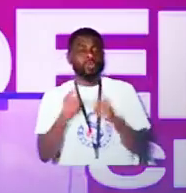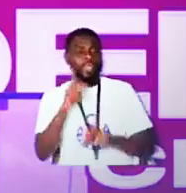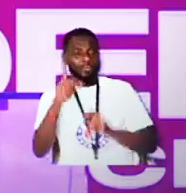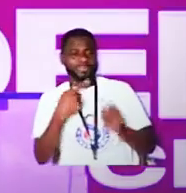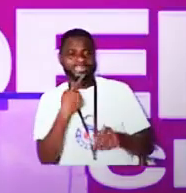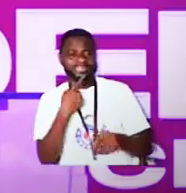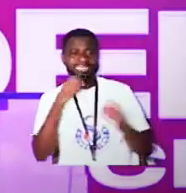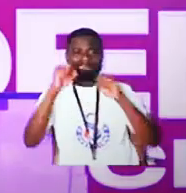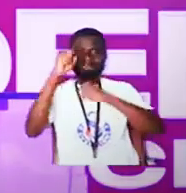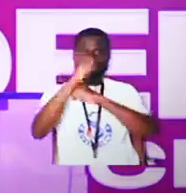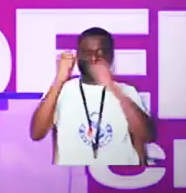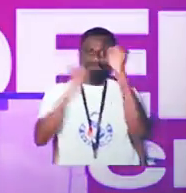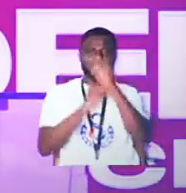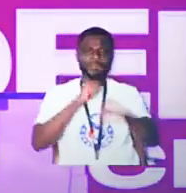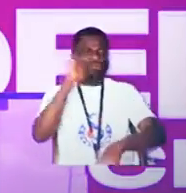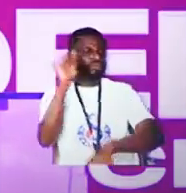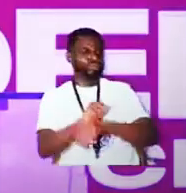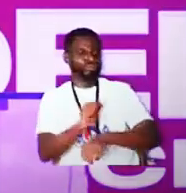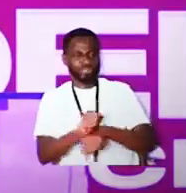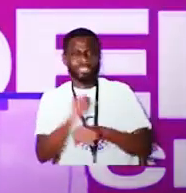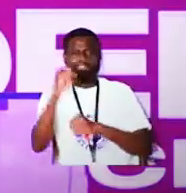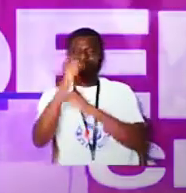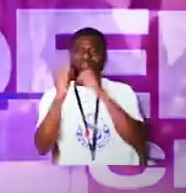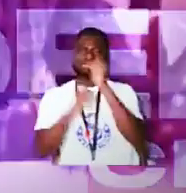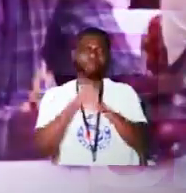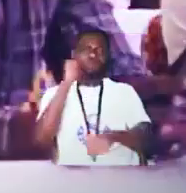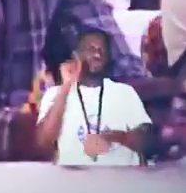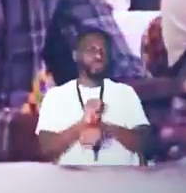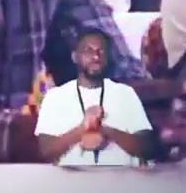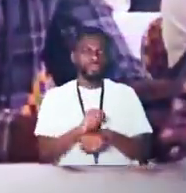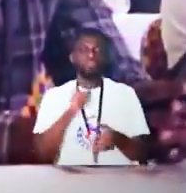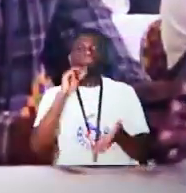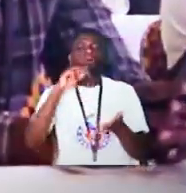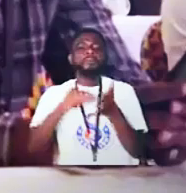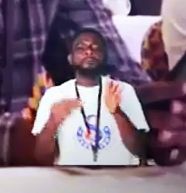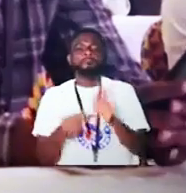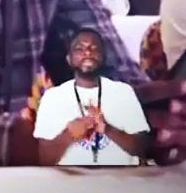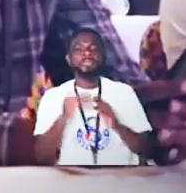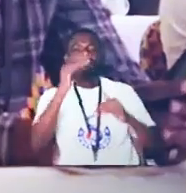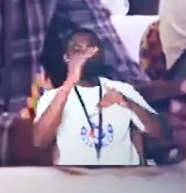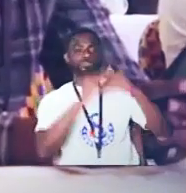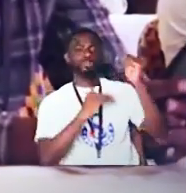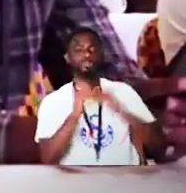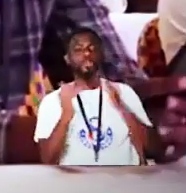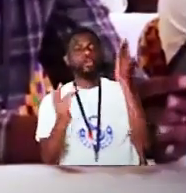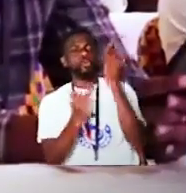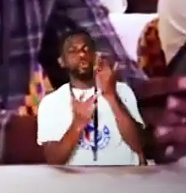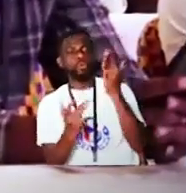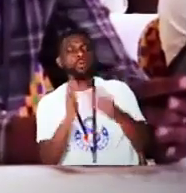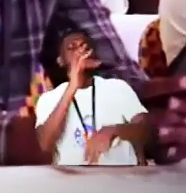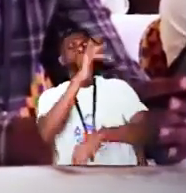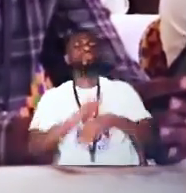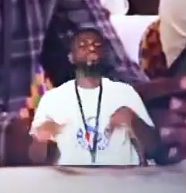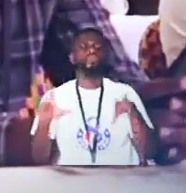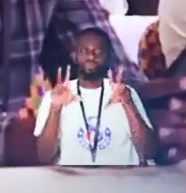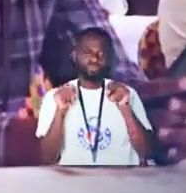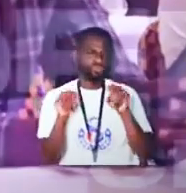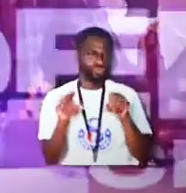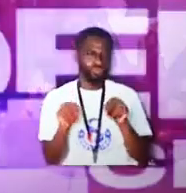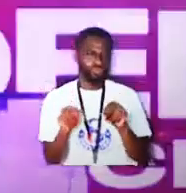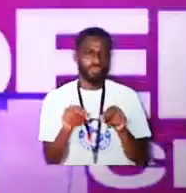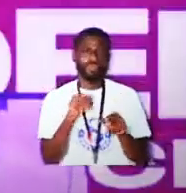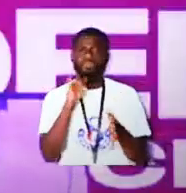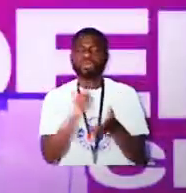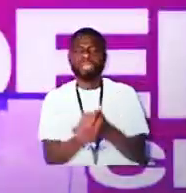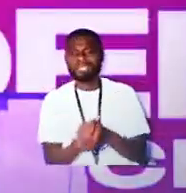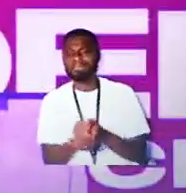work, they don't mean that there's the lack of infrastructure or technological advancement. Not that